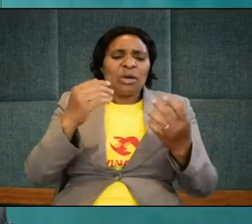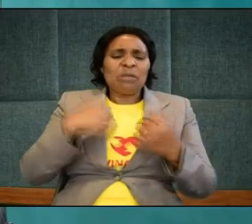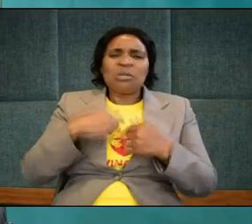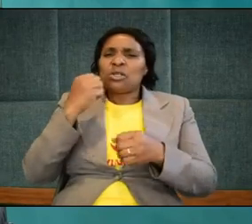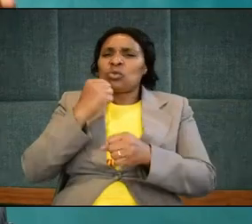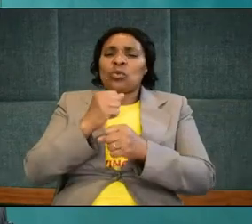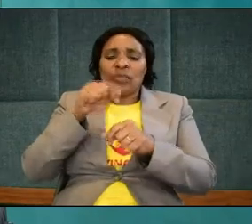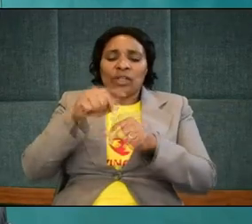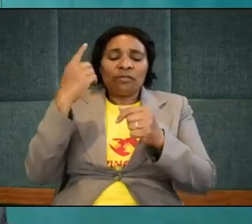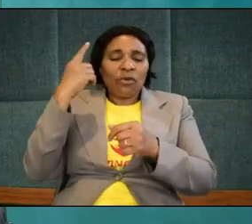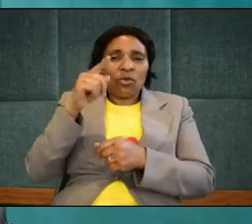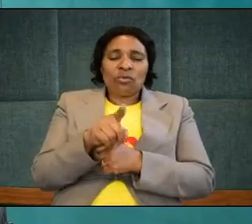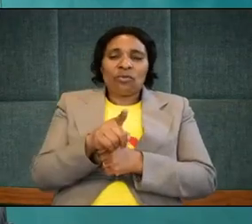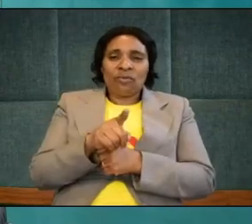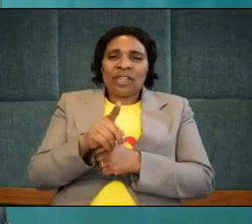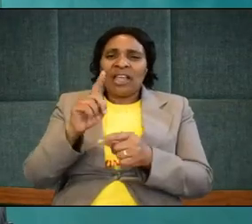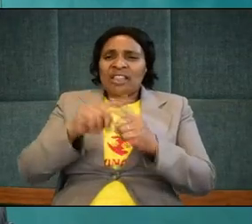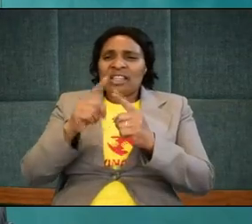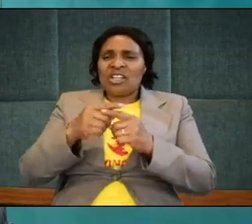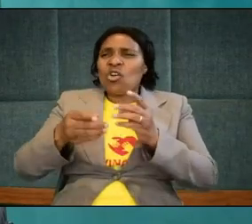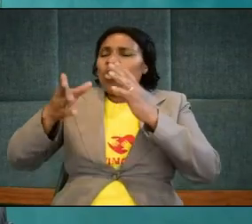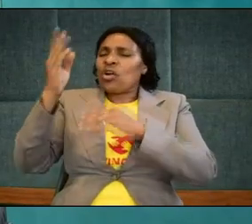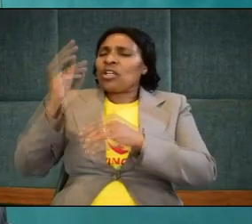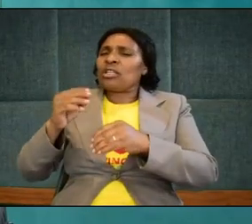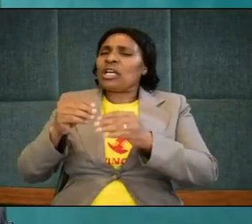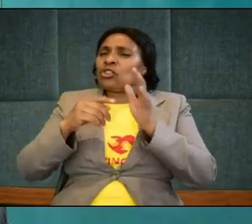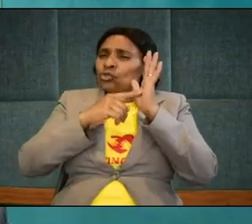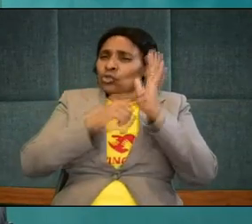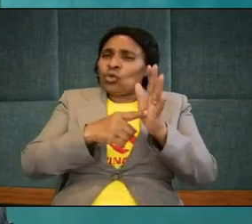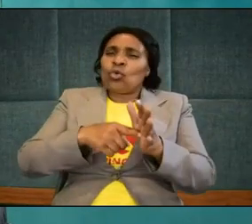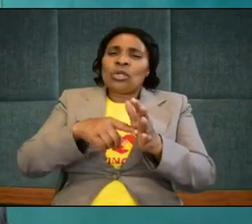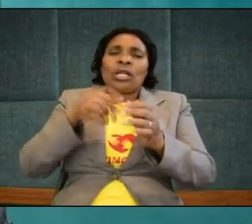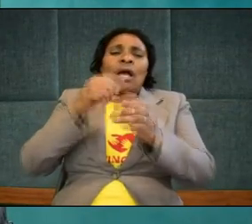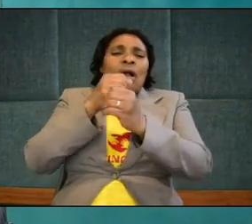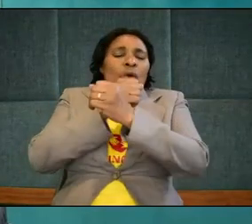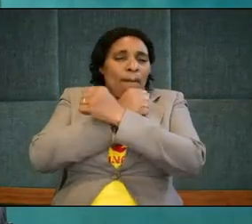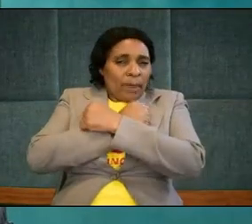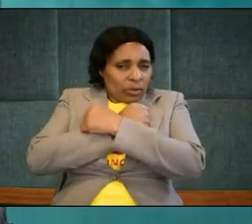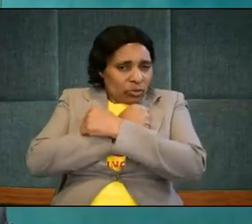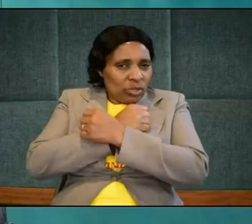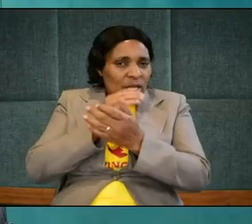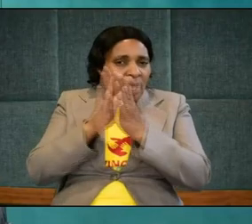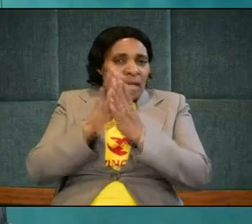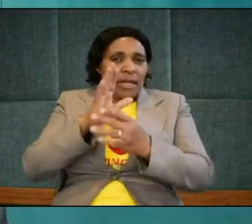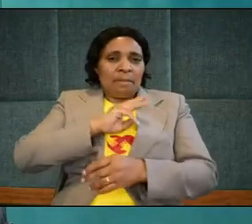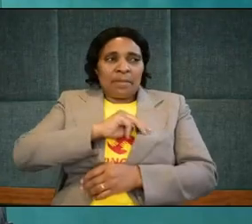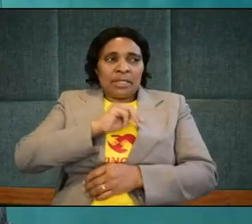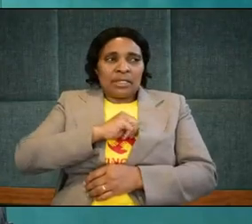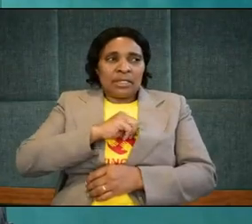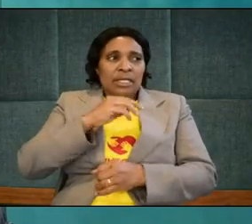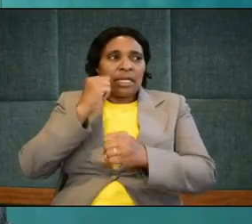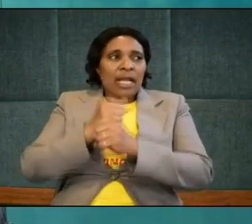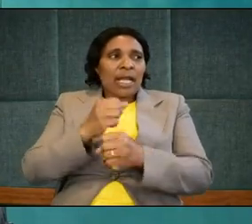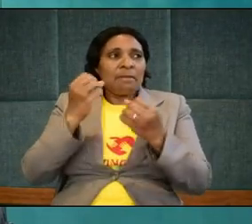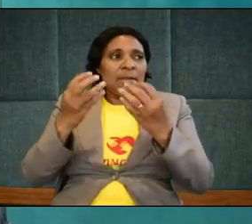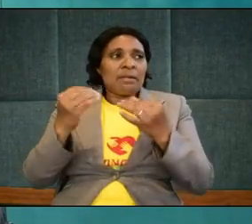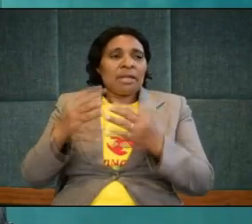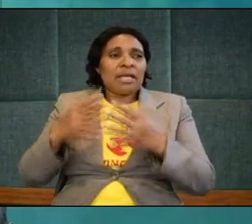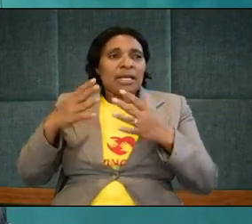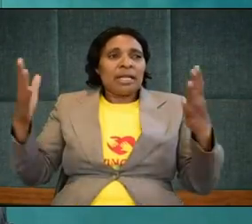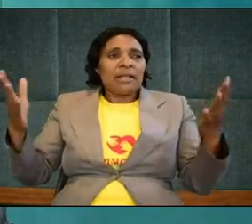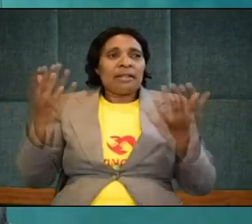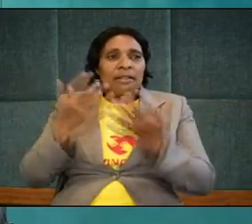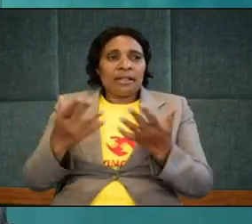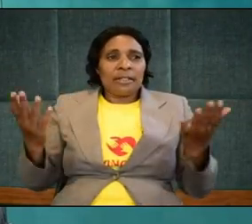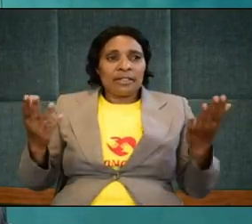do this for you." And God had shown so much compassion, so much mercy to them, and had done so many great things,